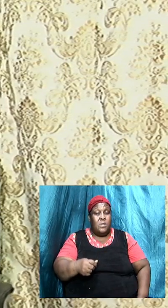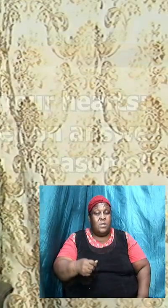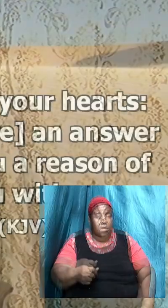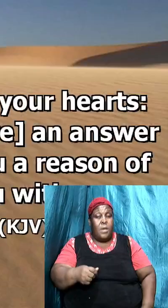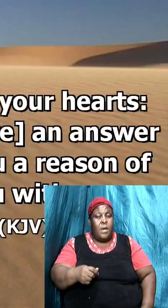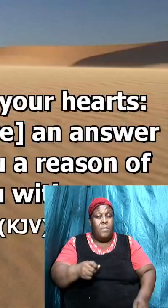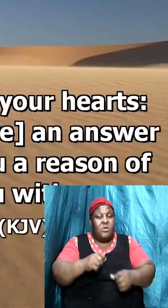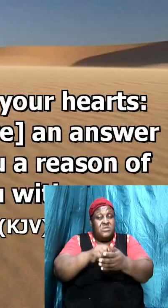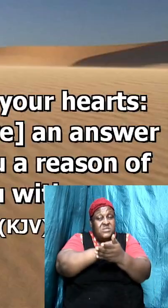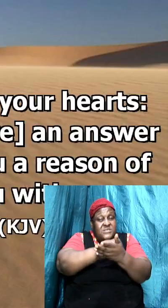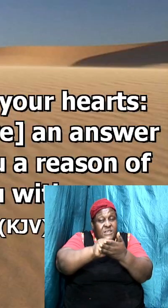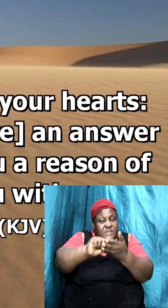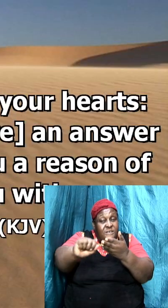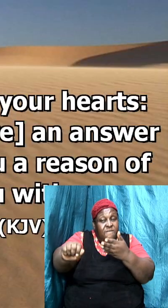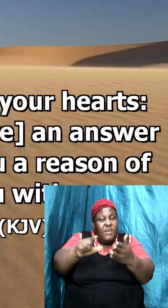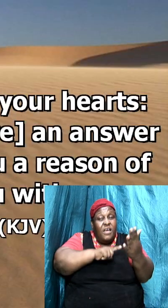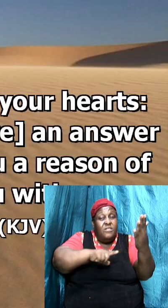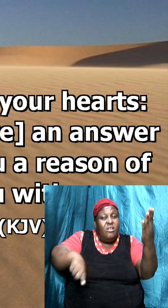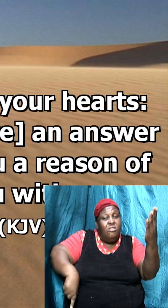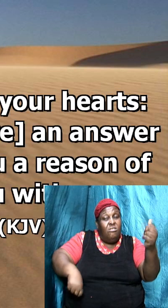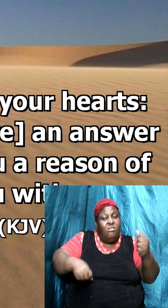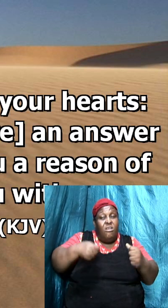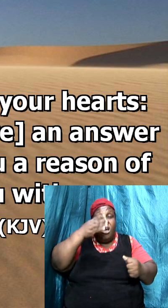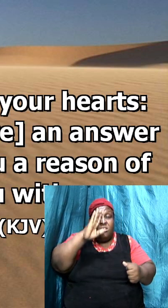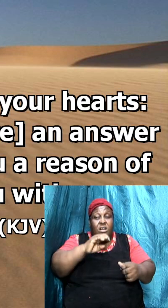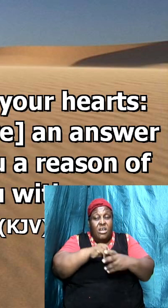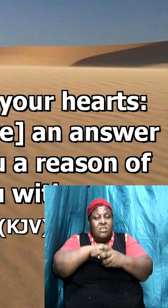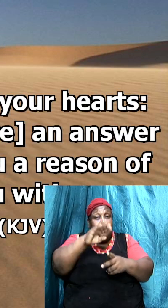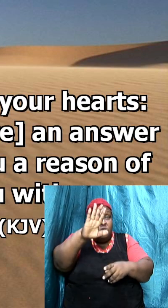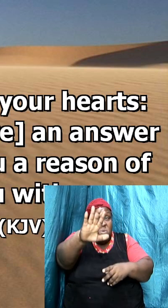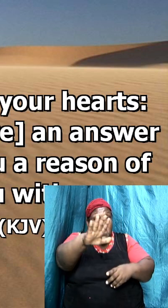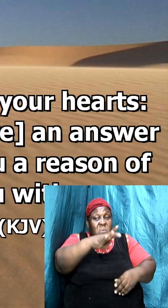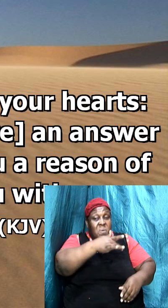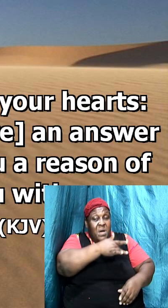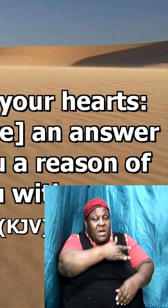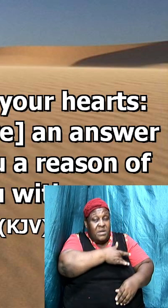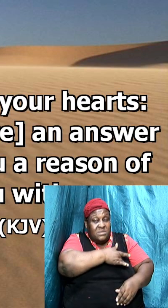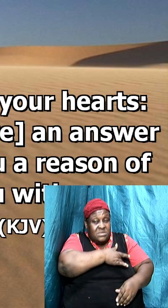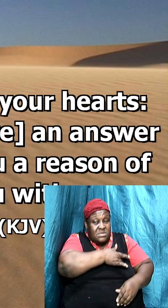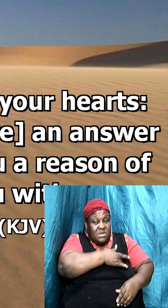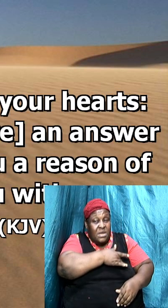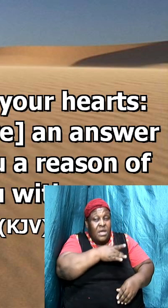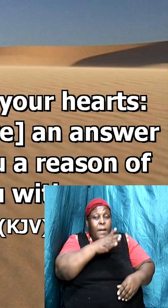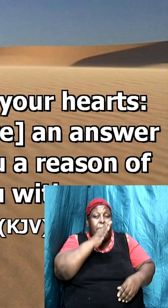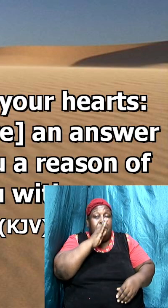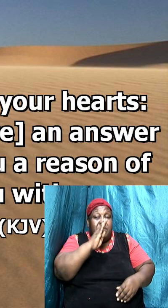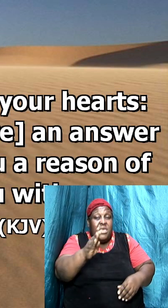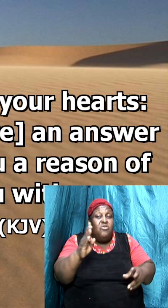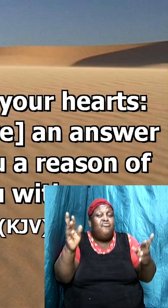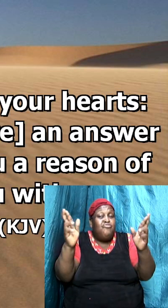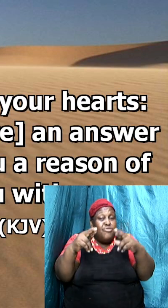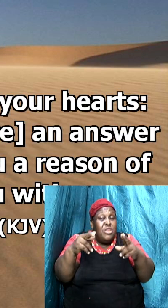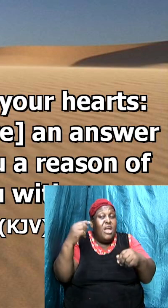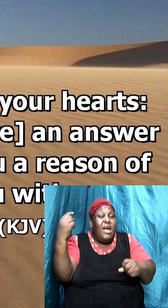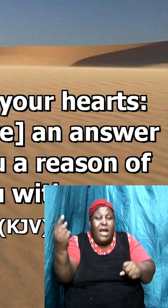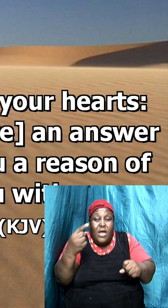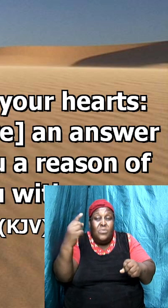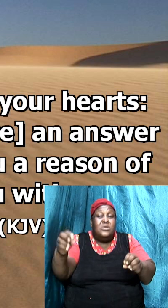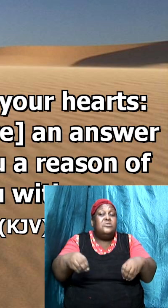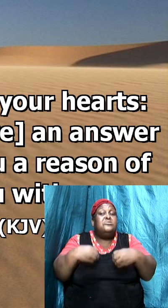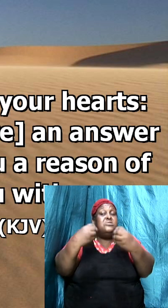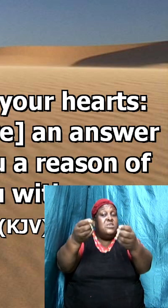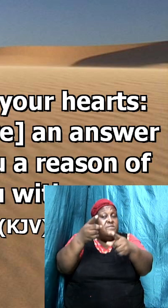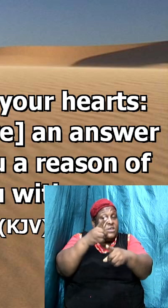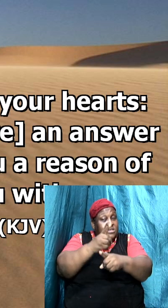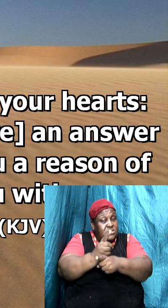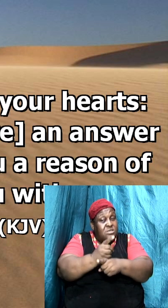But sanctify the Lord your God in your hearts. And what? Be ready always to give